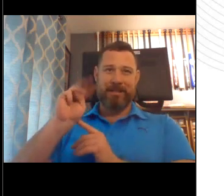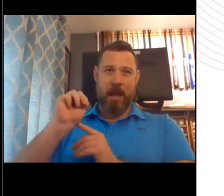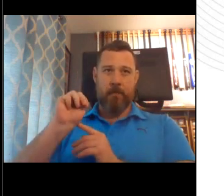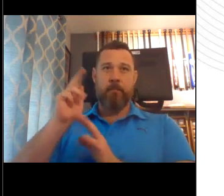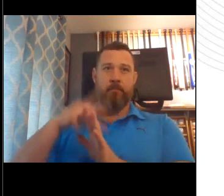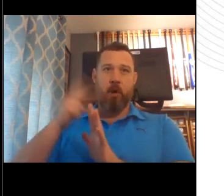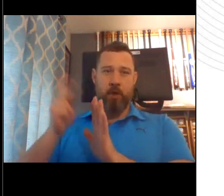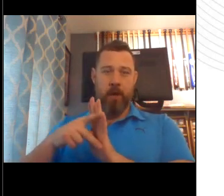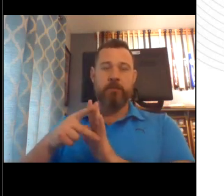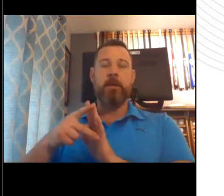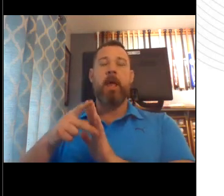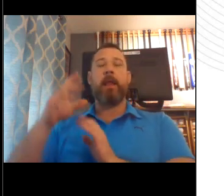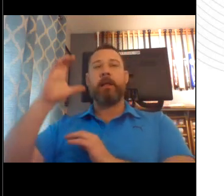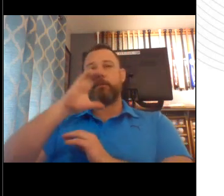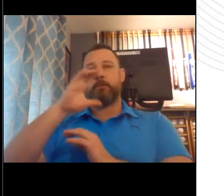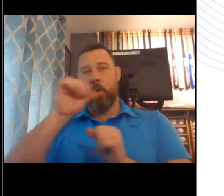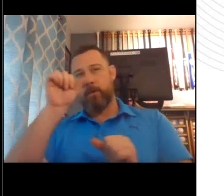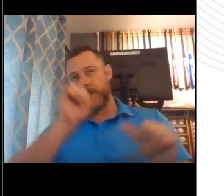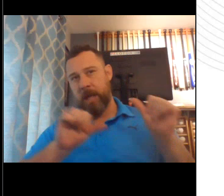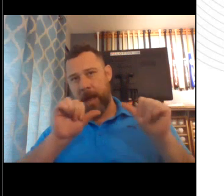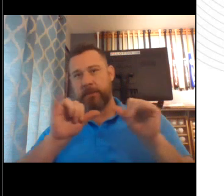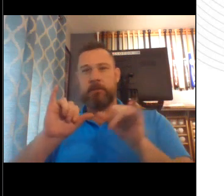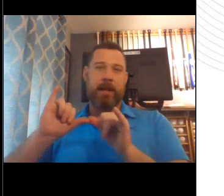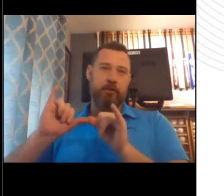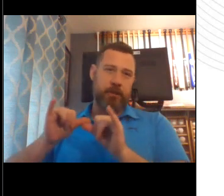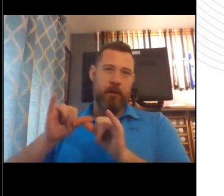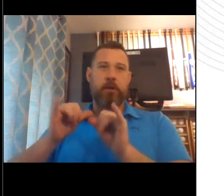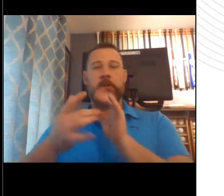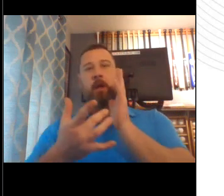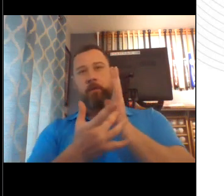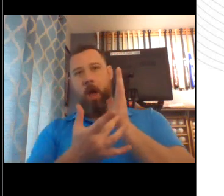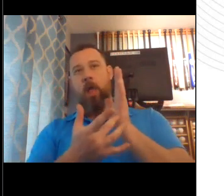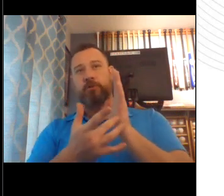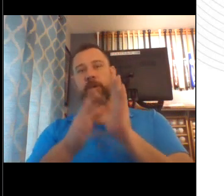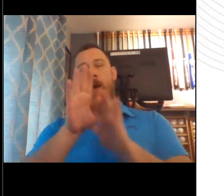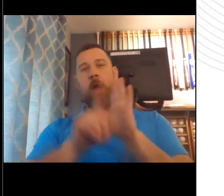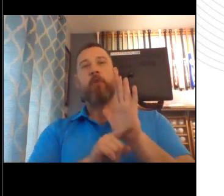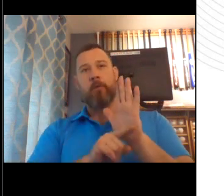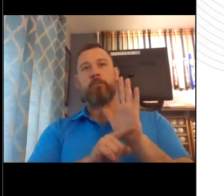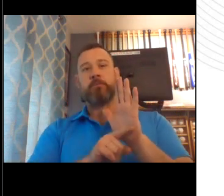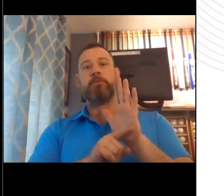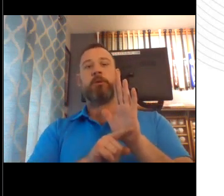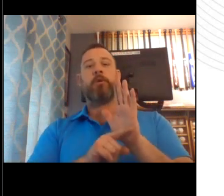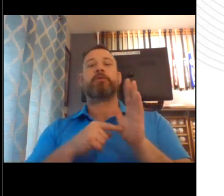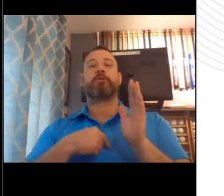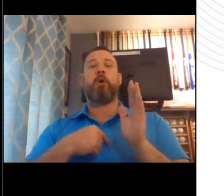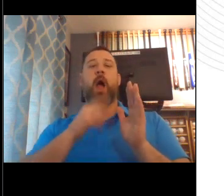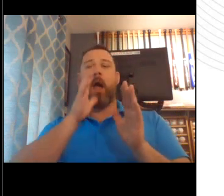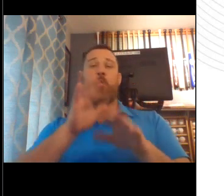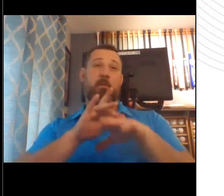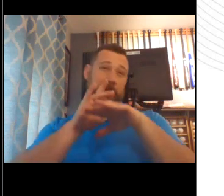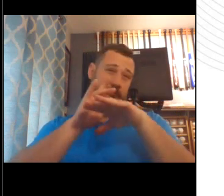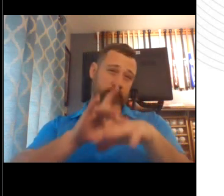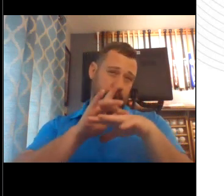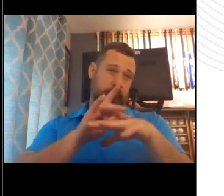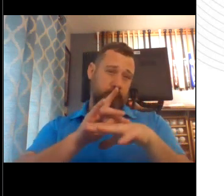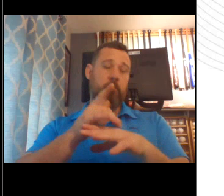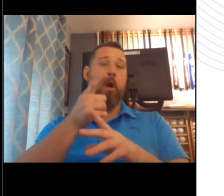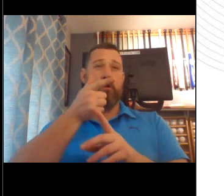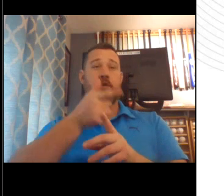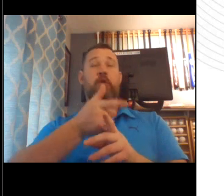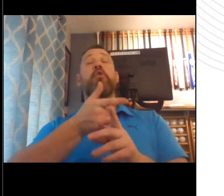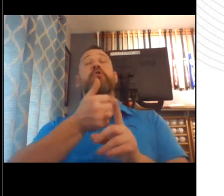really explore the science, engineering, technology, math backgrounds. And so I will be leaning on her a lot to